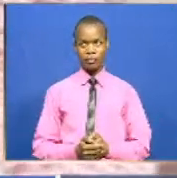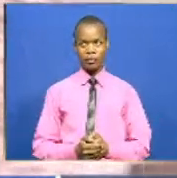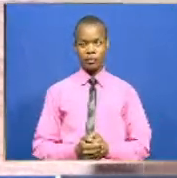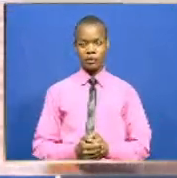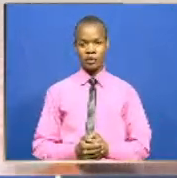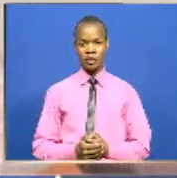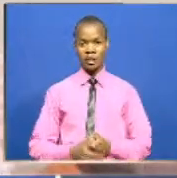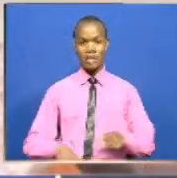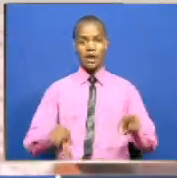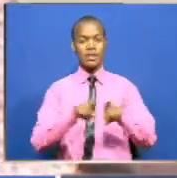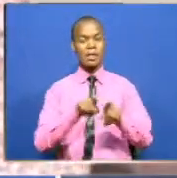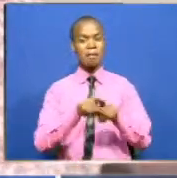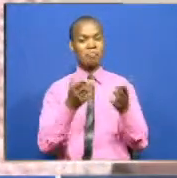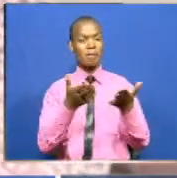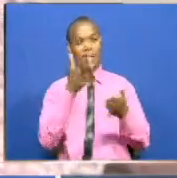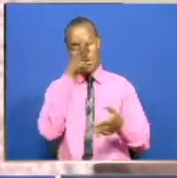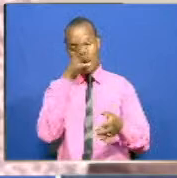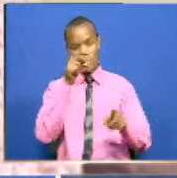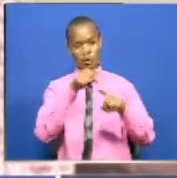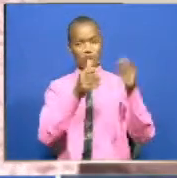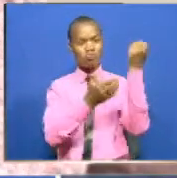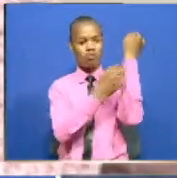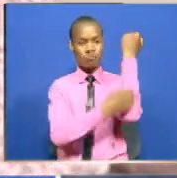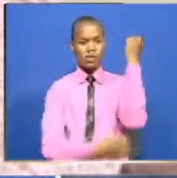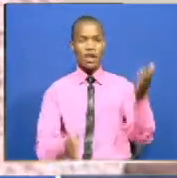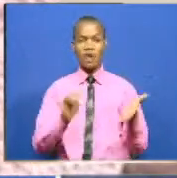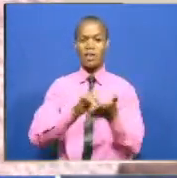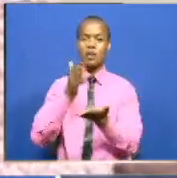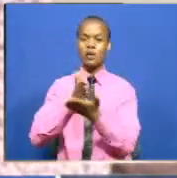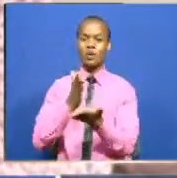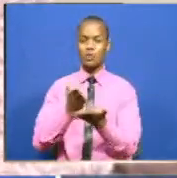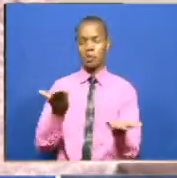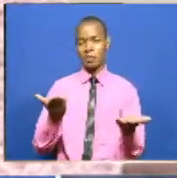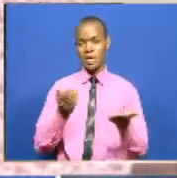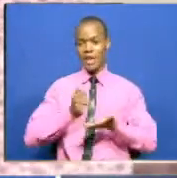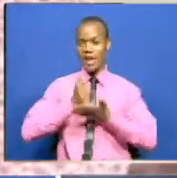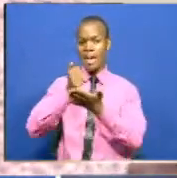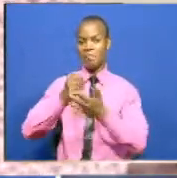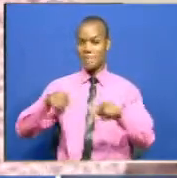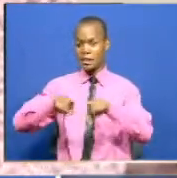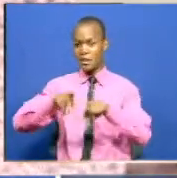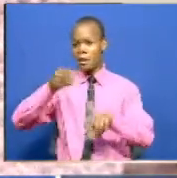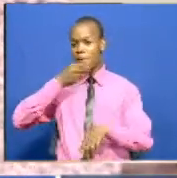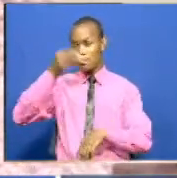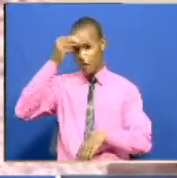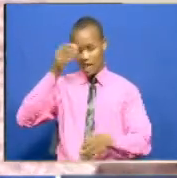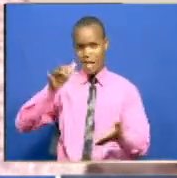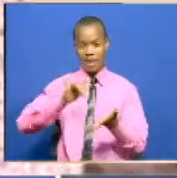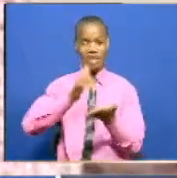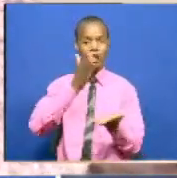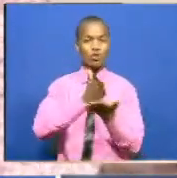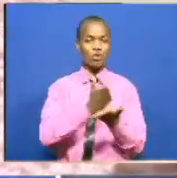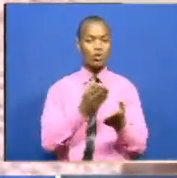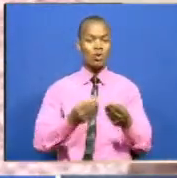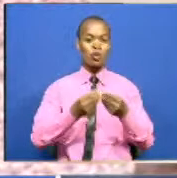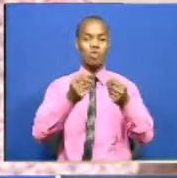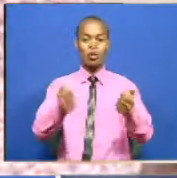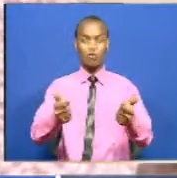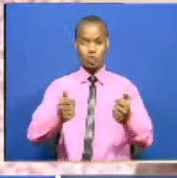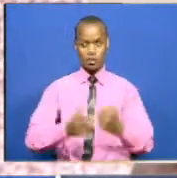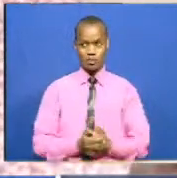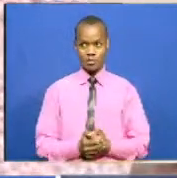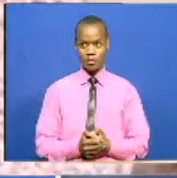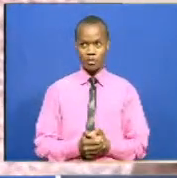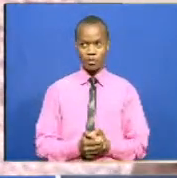kudanganya maskini ati anawasaidia, pretending that he's offering solution to very complex issues